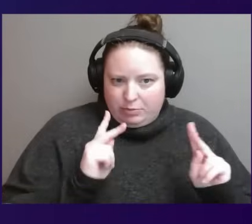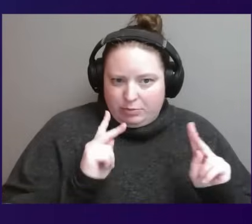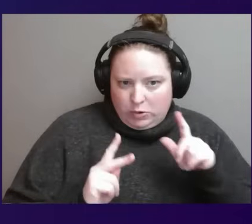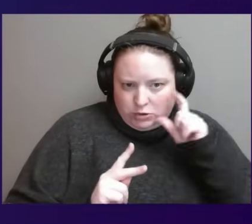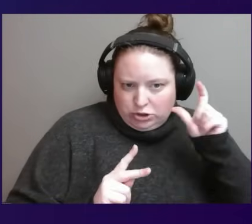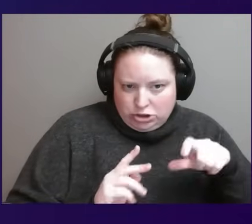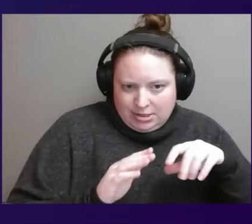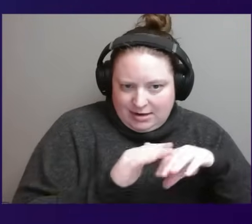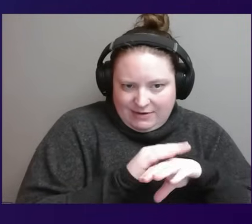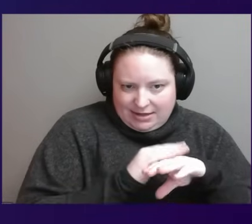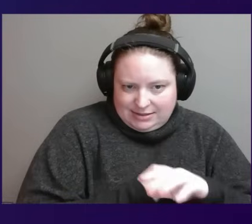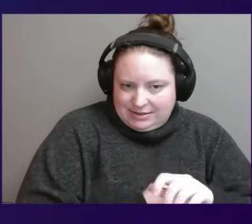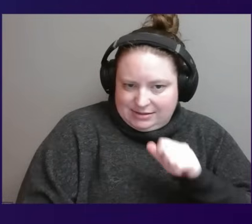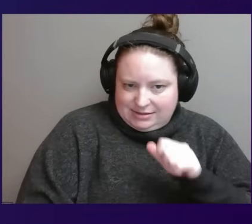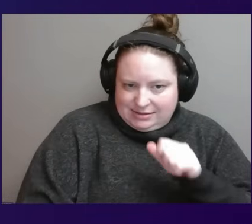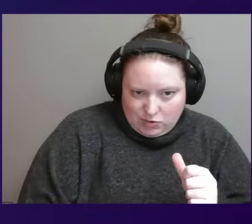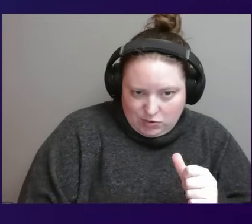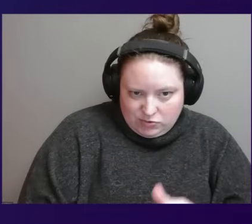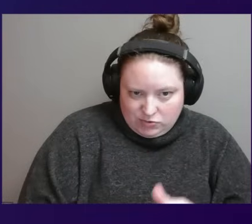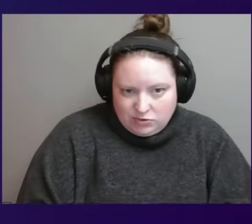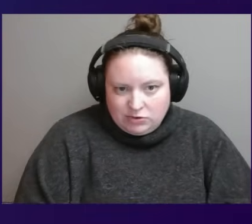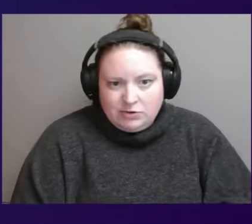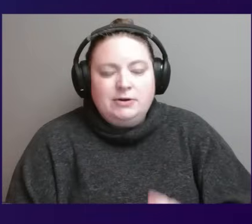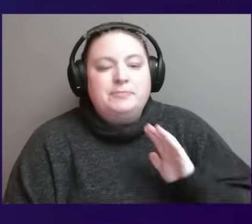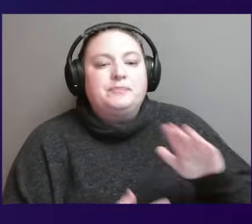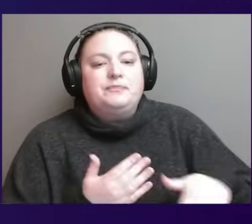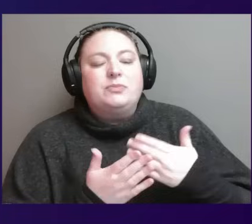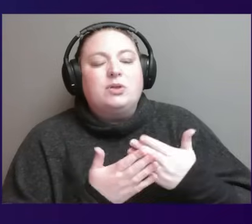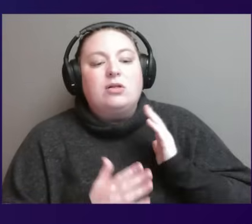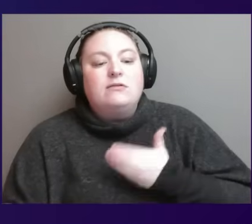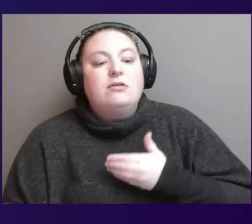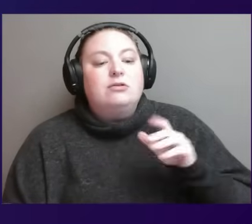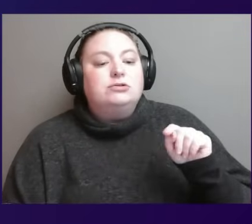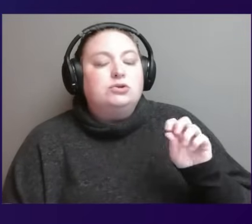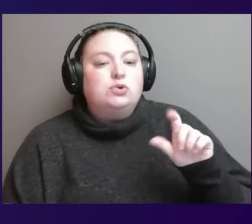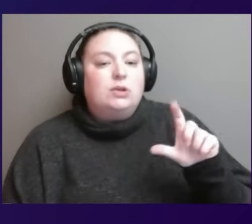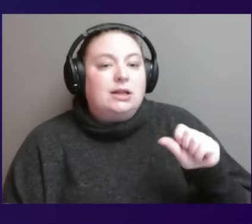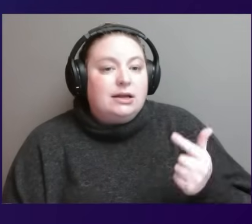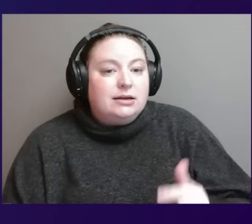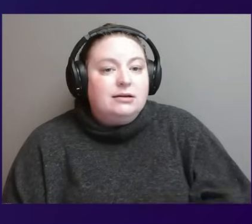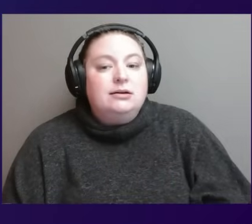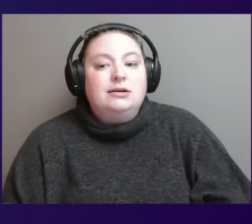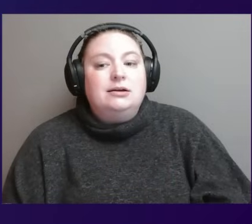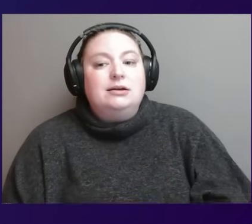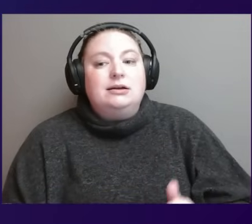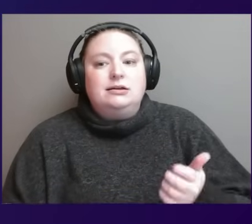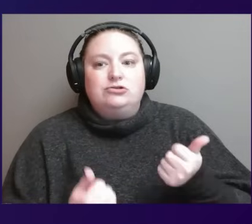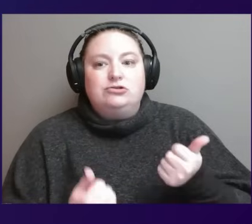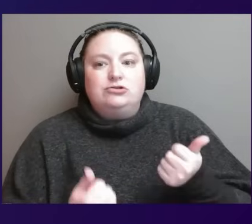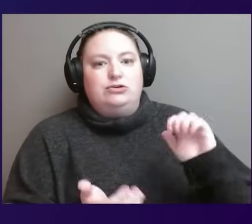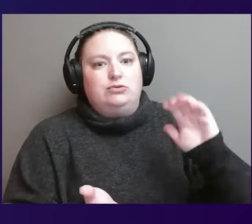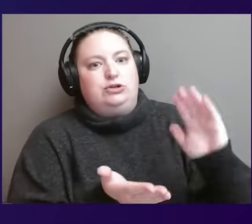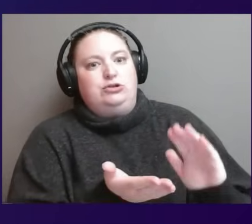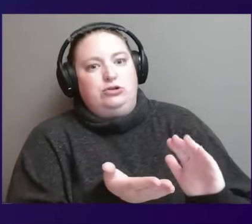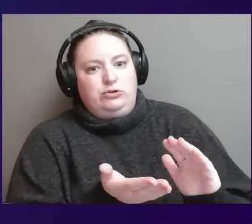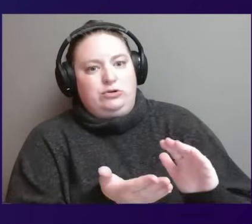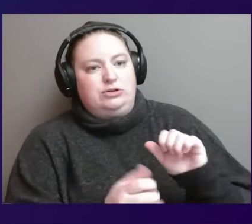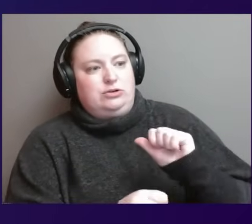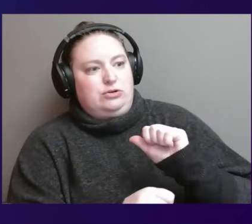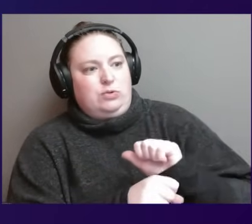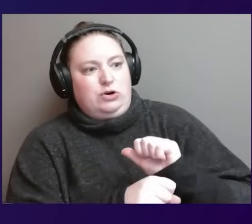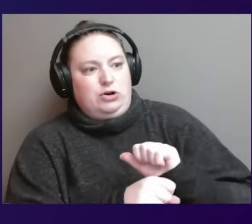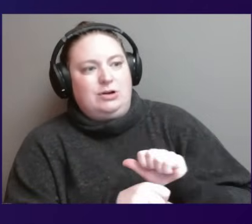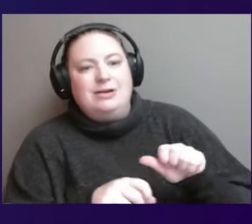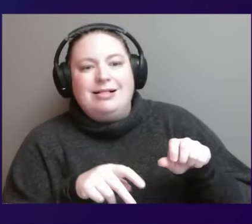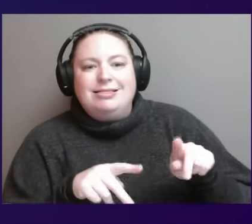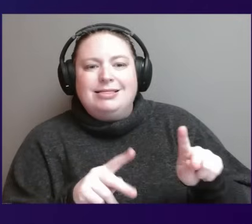so all of our tooling is geared towards taking away that undifferentiated heavy lifting and letting customers focus on